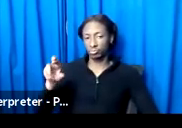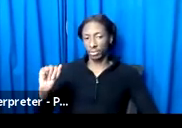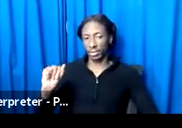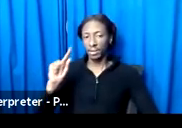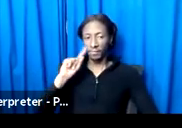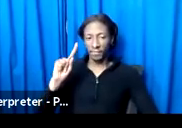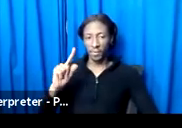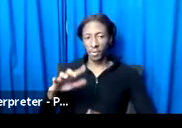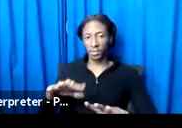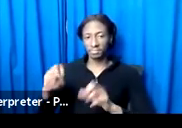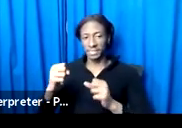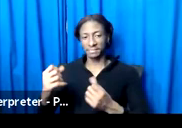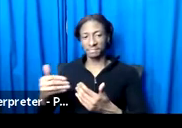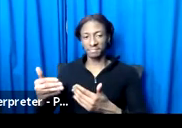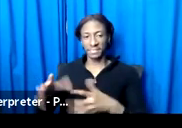take over the next question.